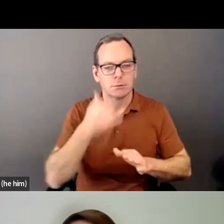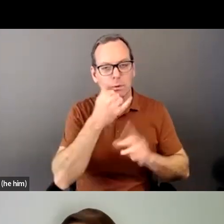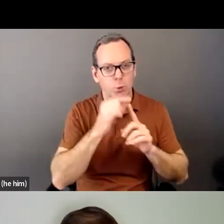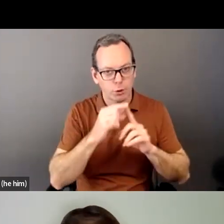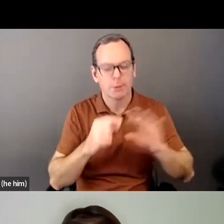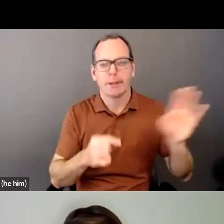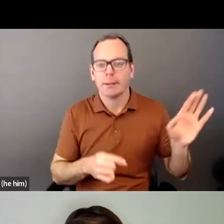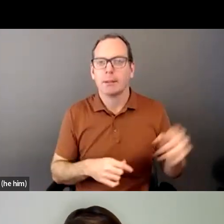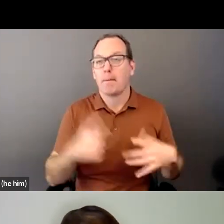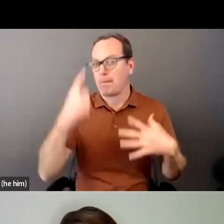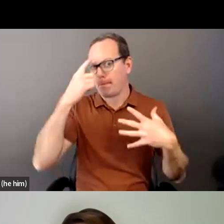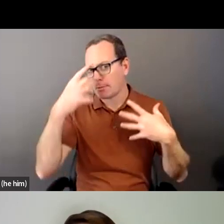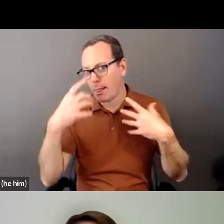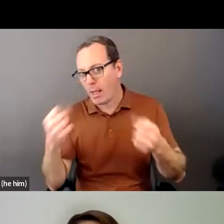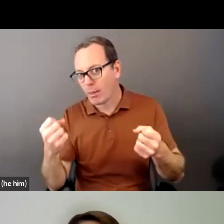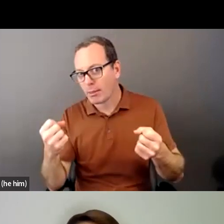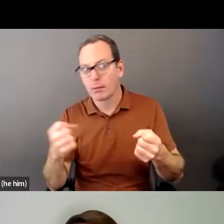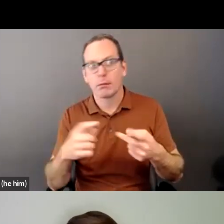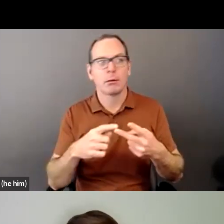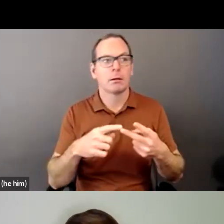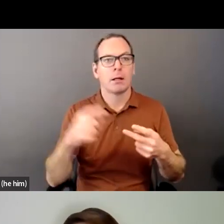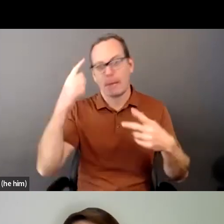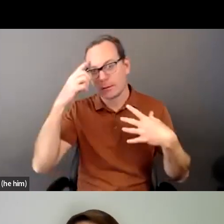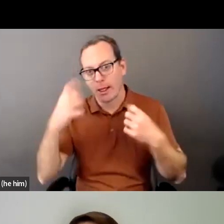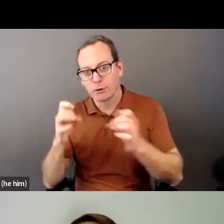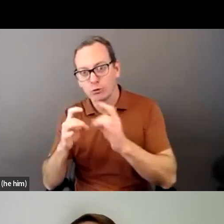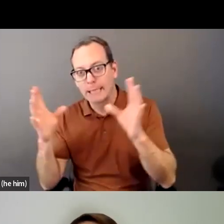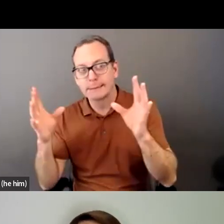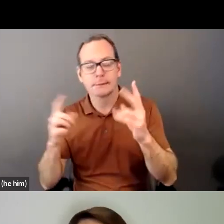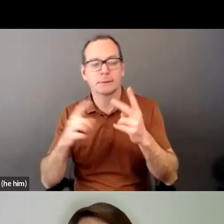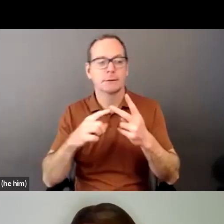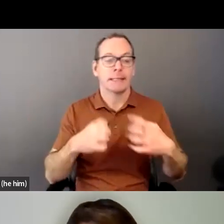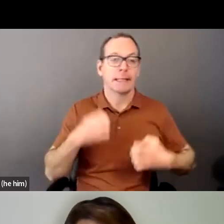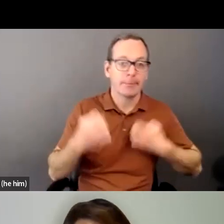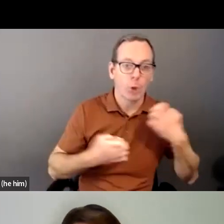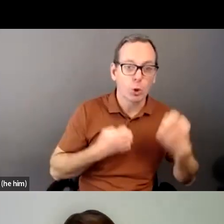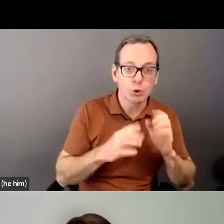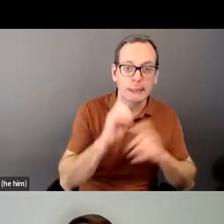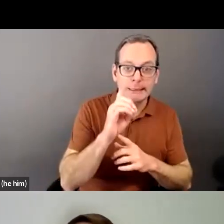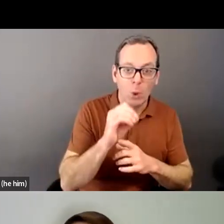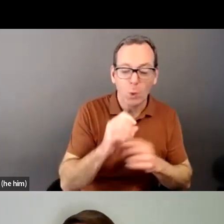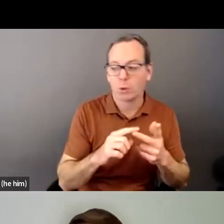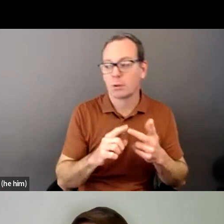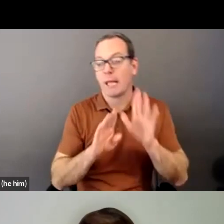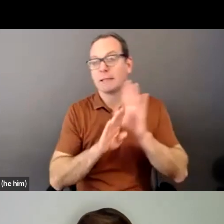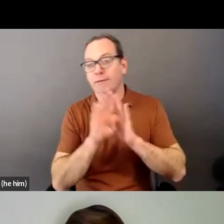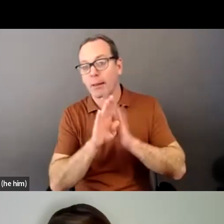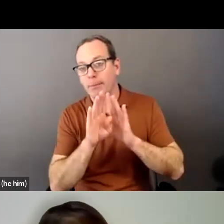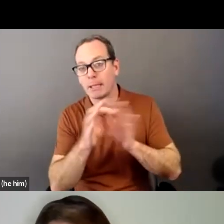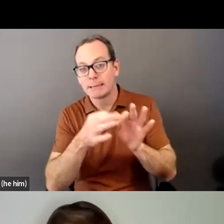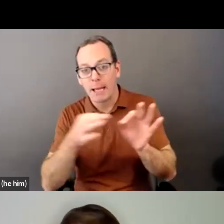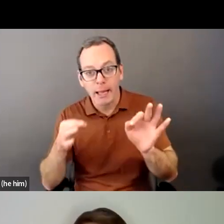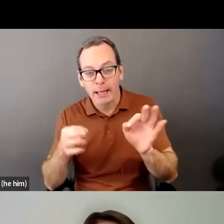Versus emotional disorder conditions, versus intellectual disability, versus developmental delay, ASD